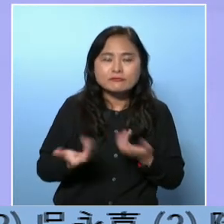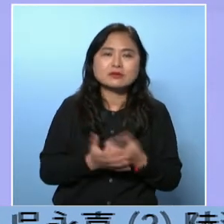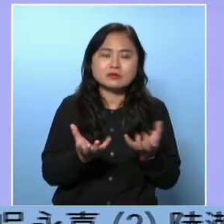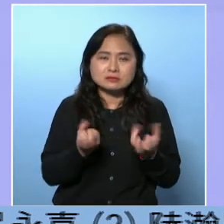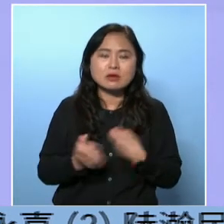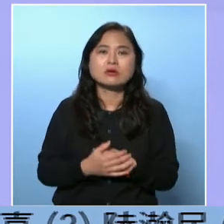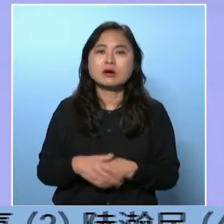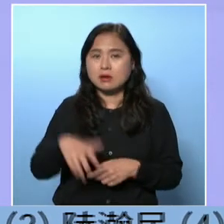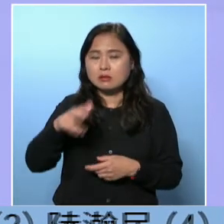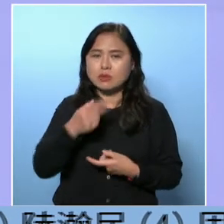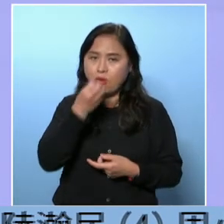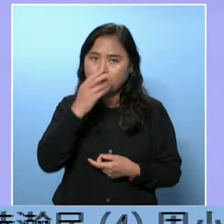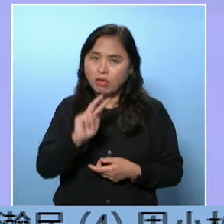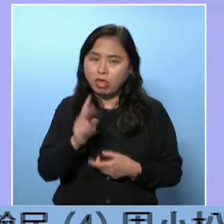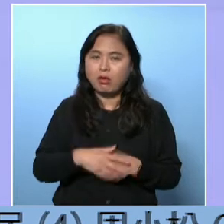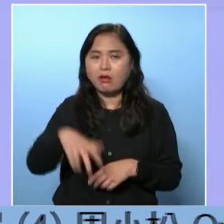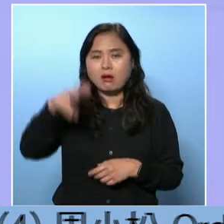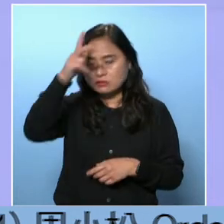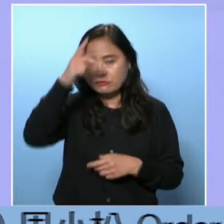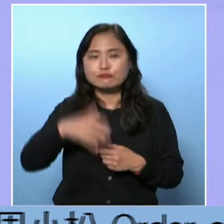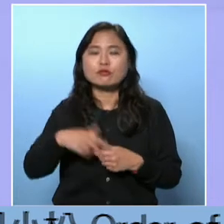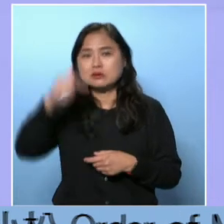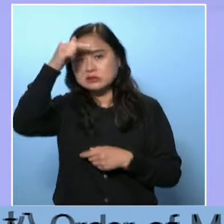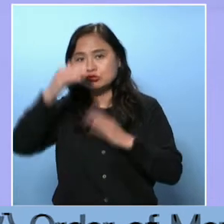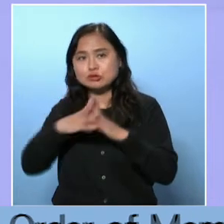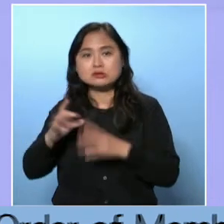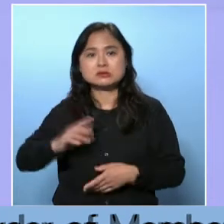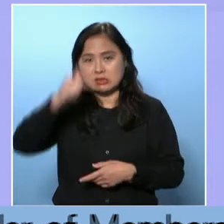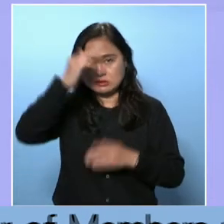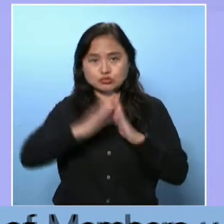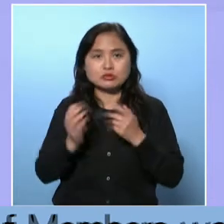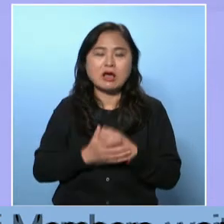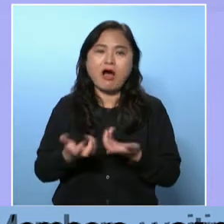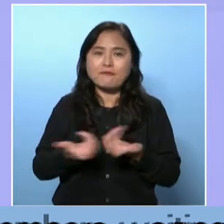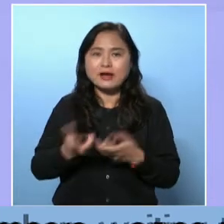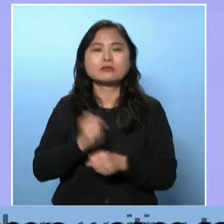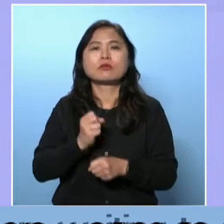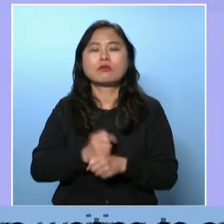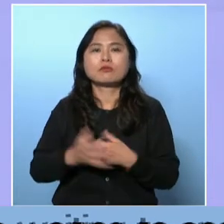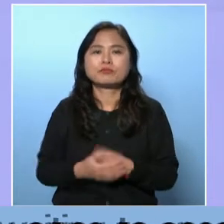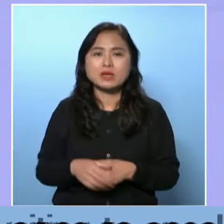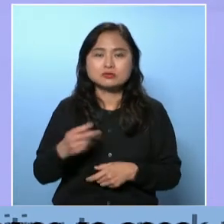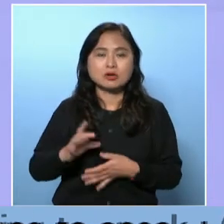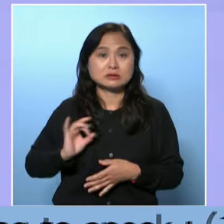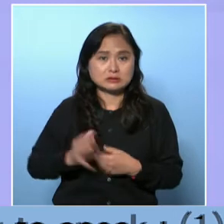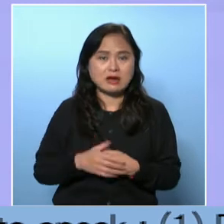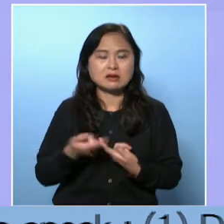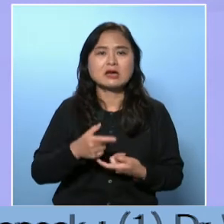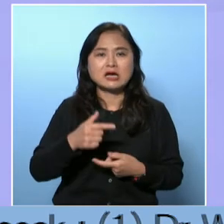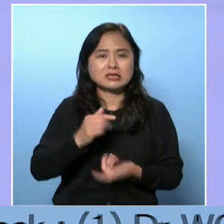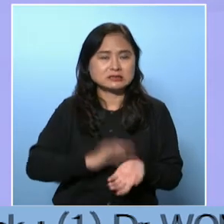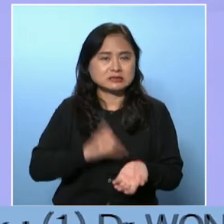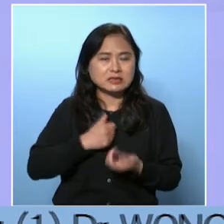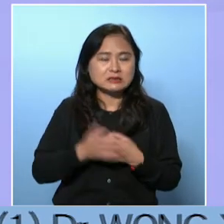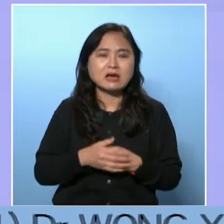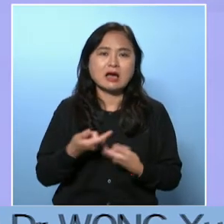all possible resources and mobilize private hospitals. There can be division of labor between the public and